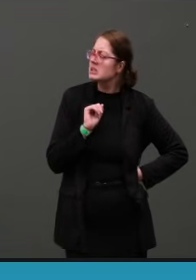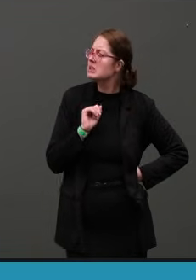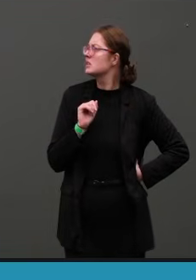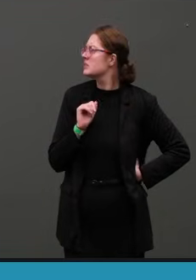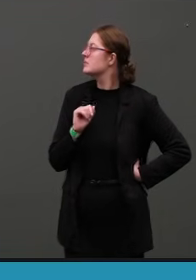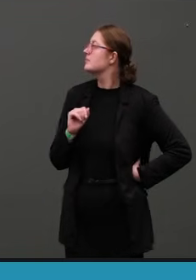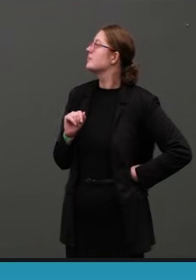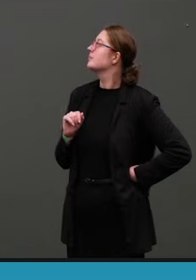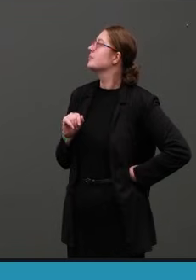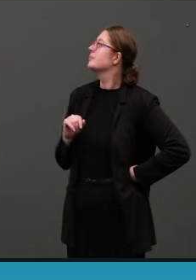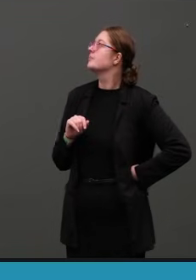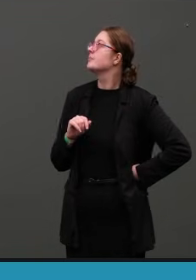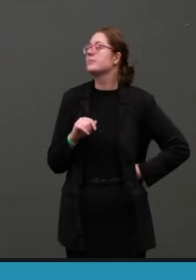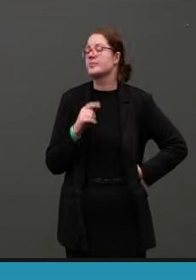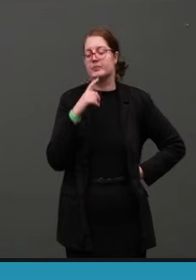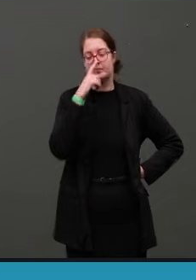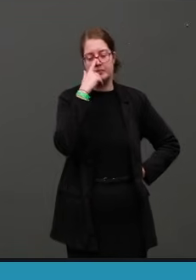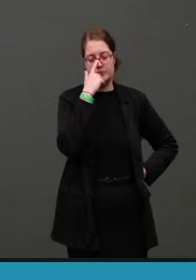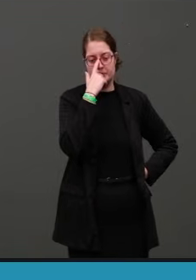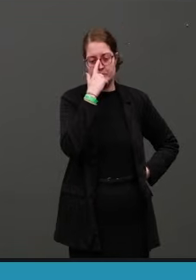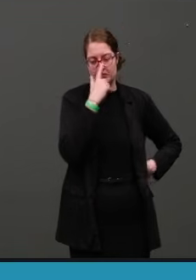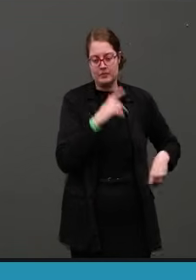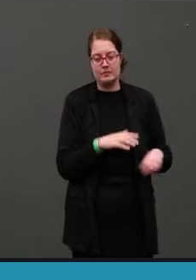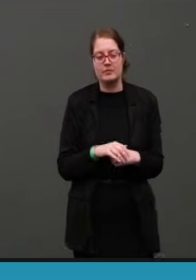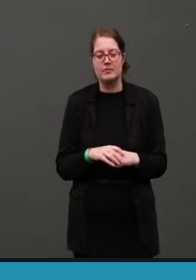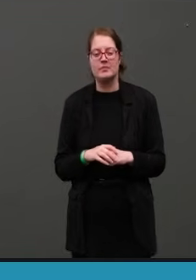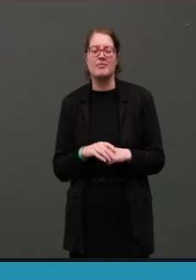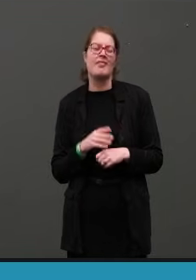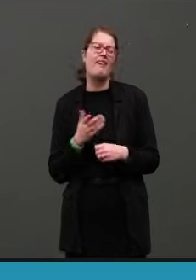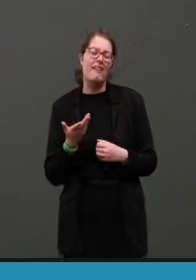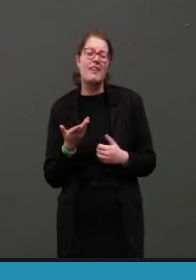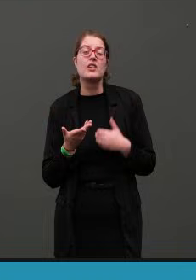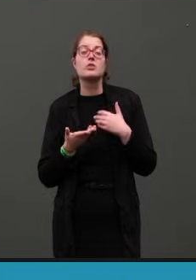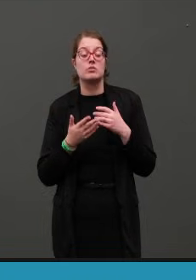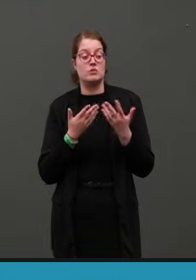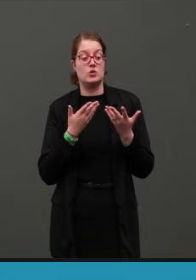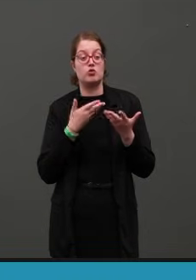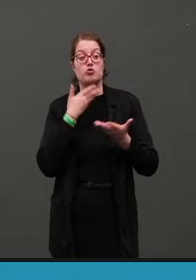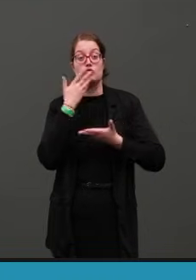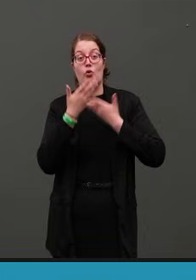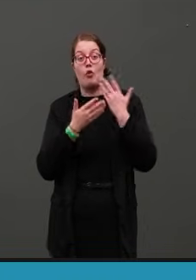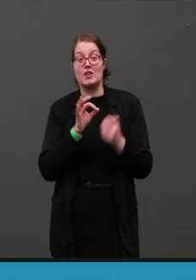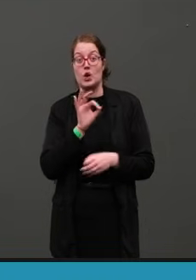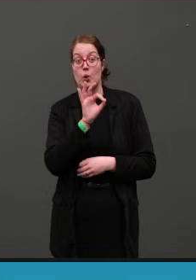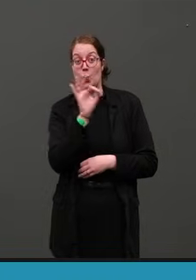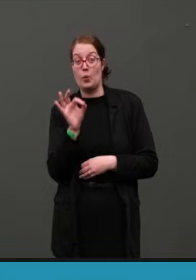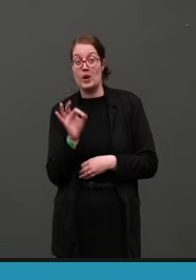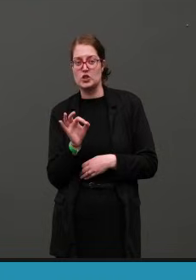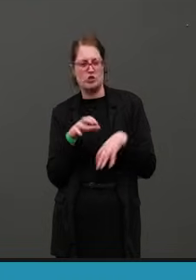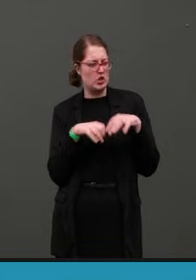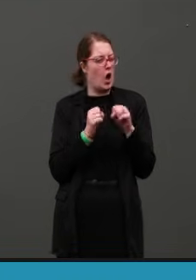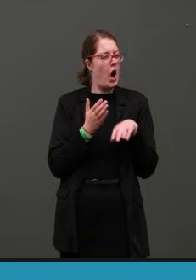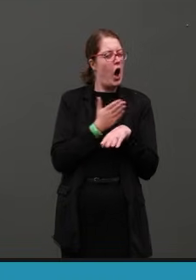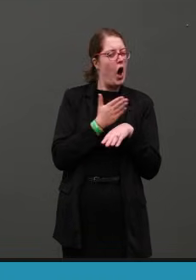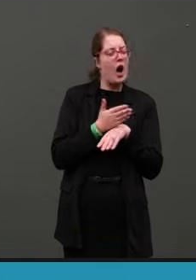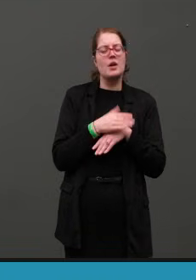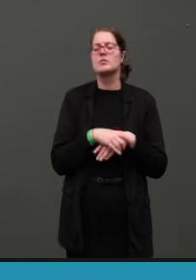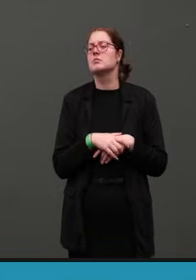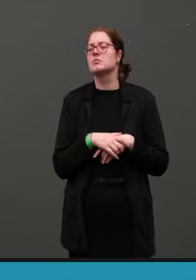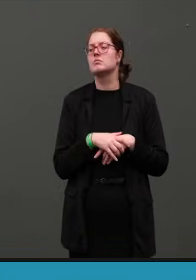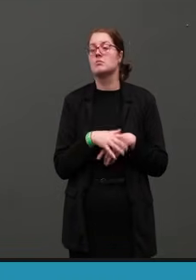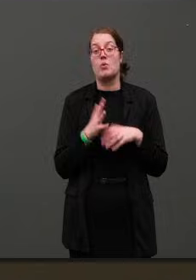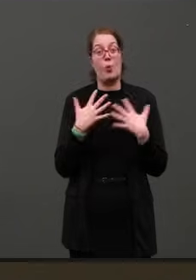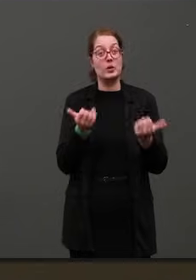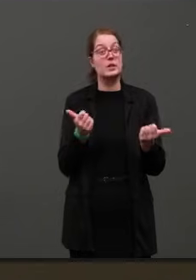Every narrative sets up a story question at or near the beginning, and the audience will expect that question to be